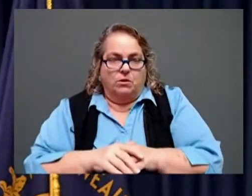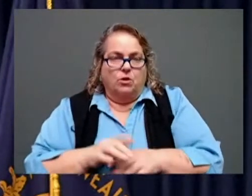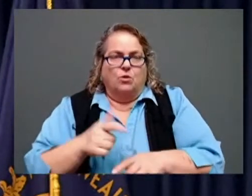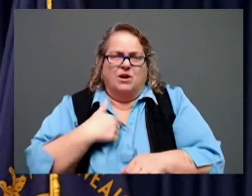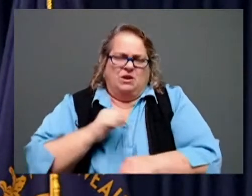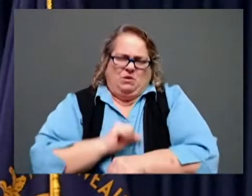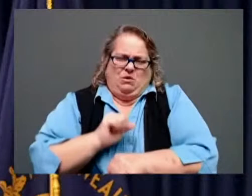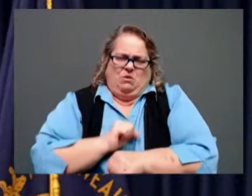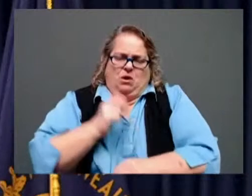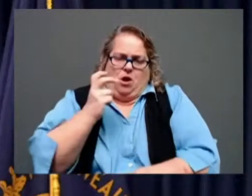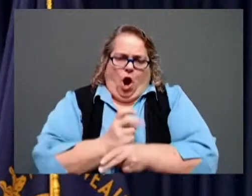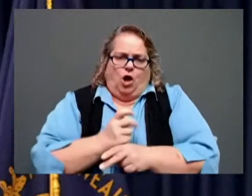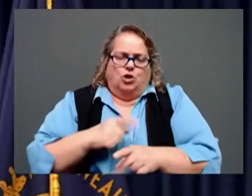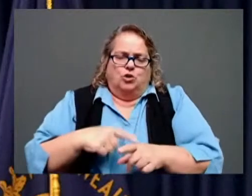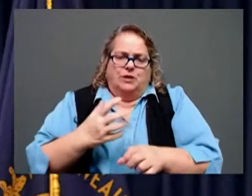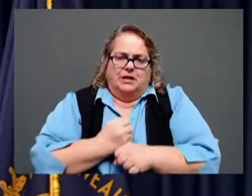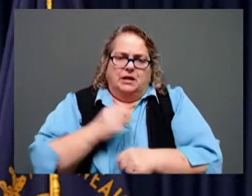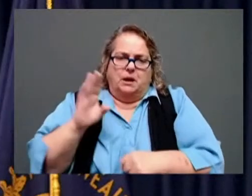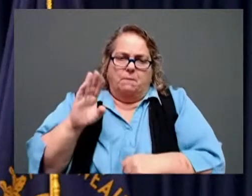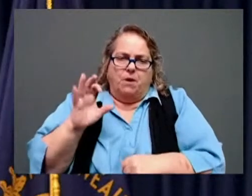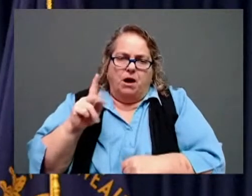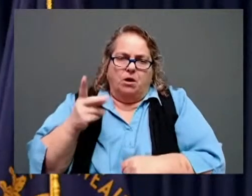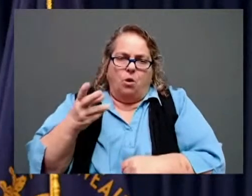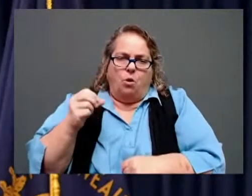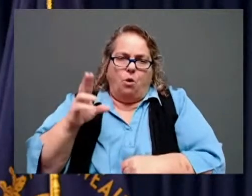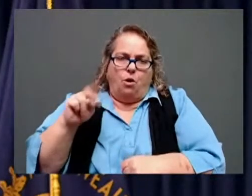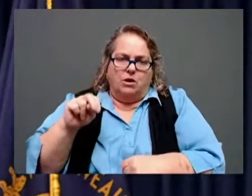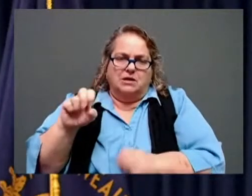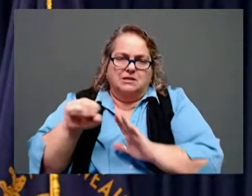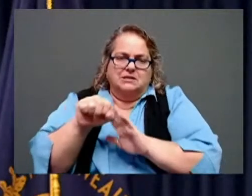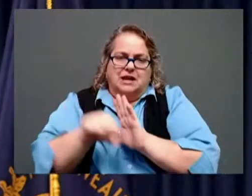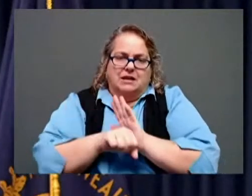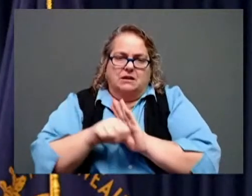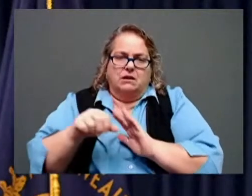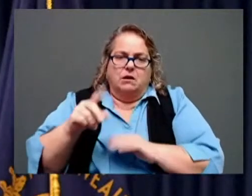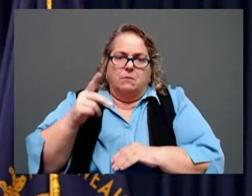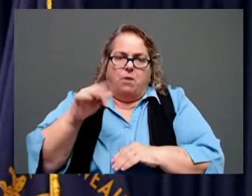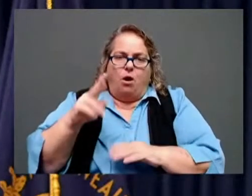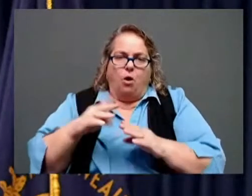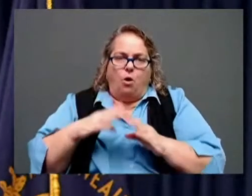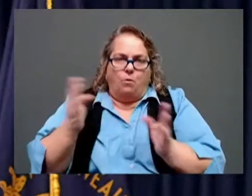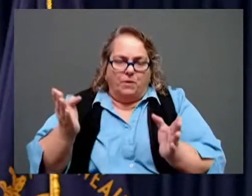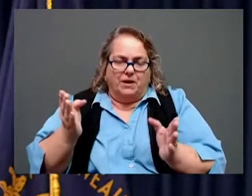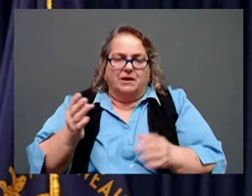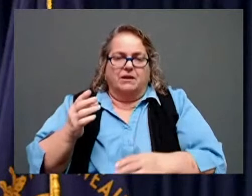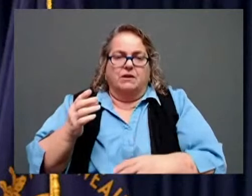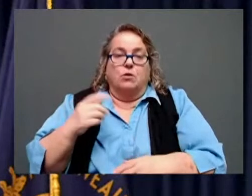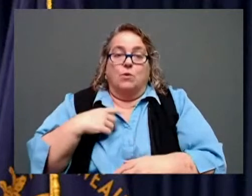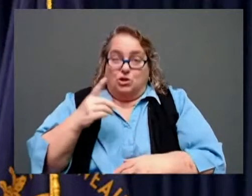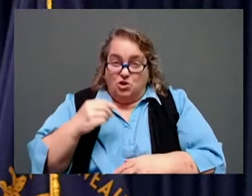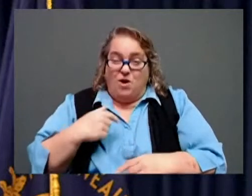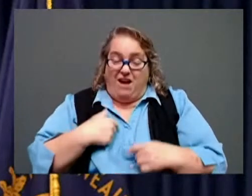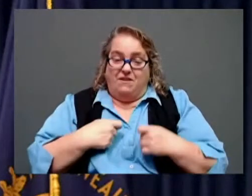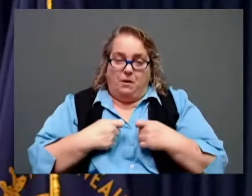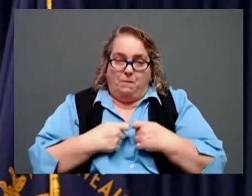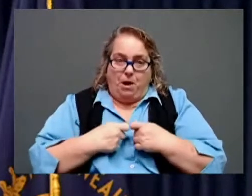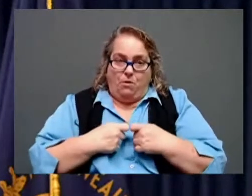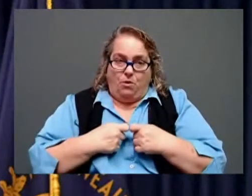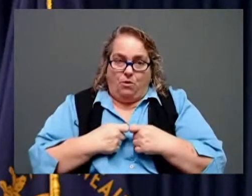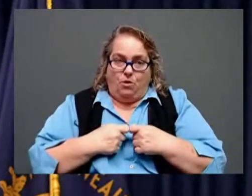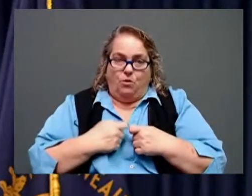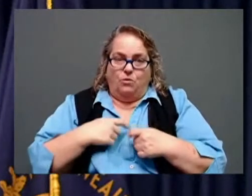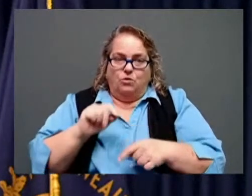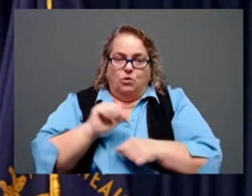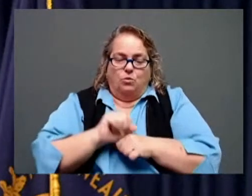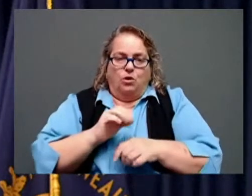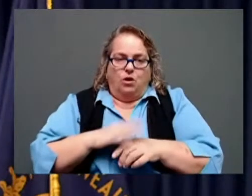Park open. That is in Perry County. That's in one of the hardest hit areas. We do have power. We're working on water right now, and I've told